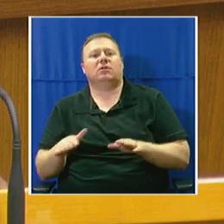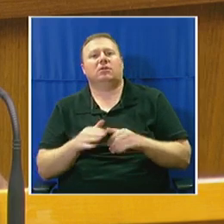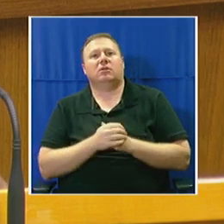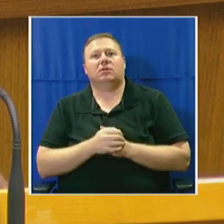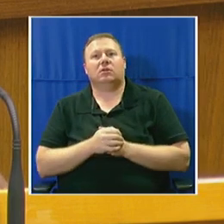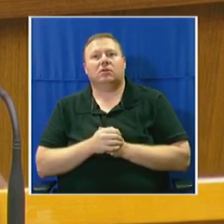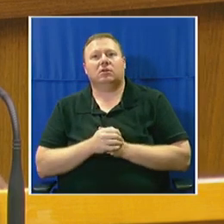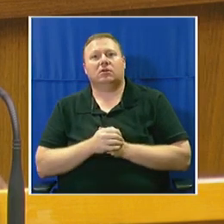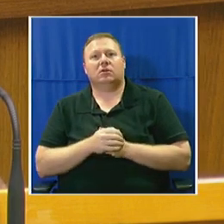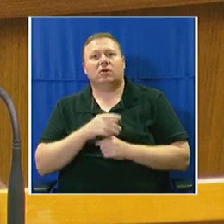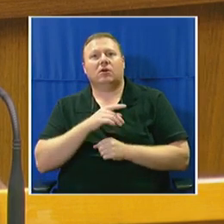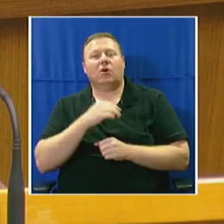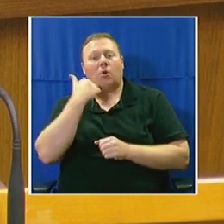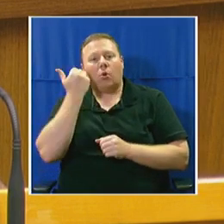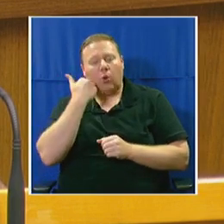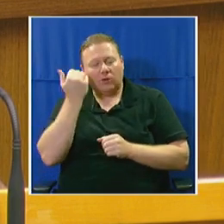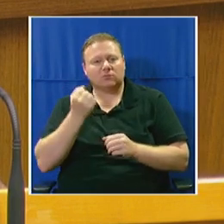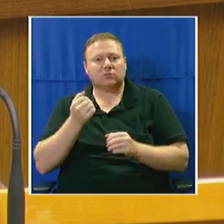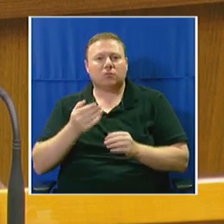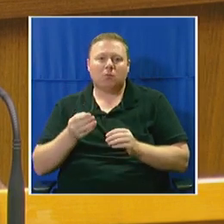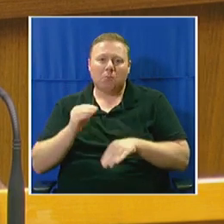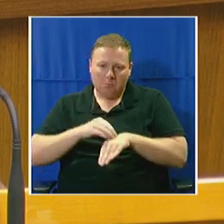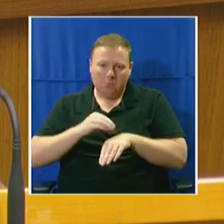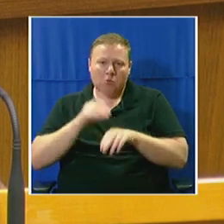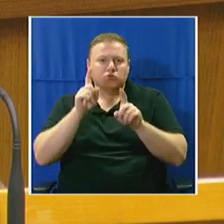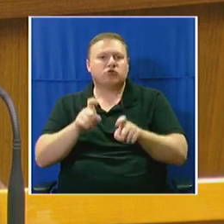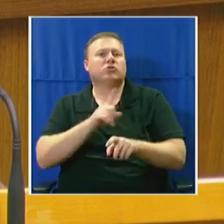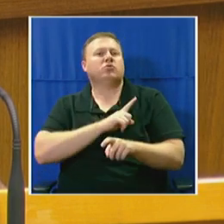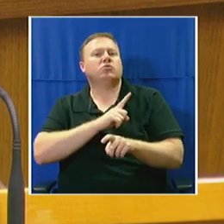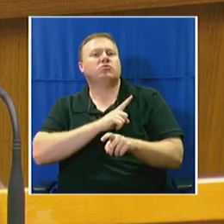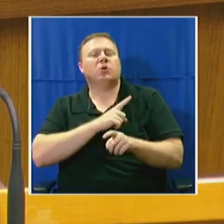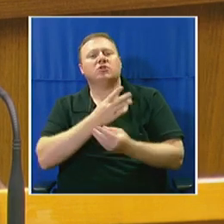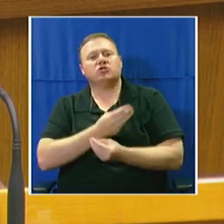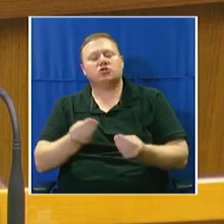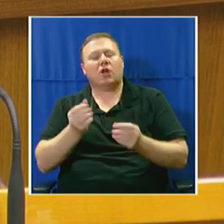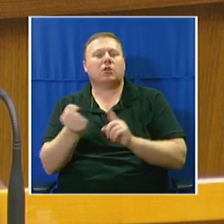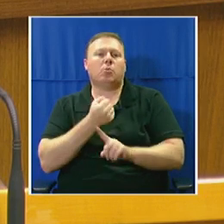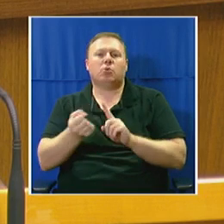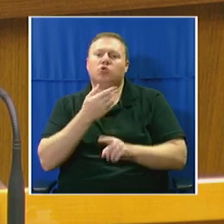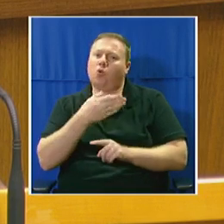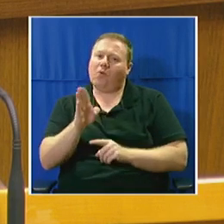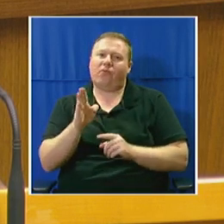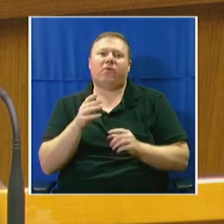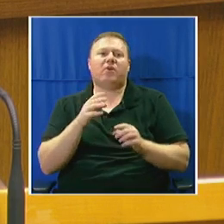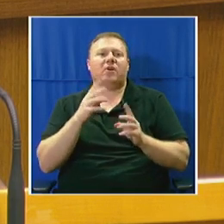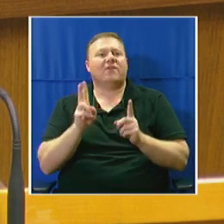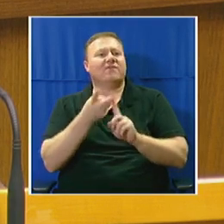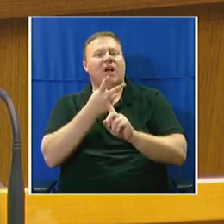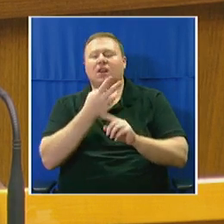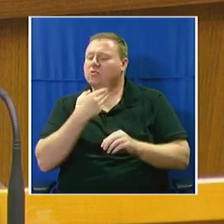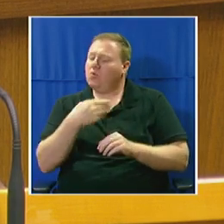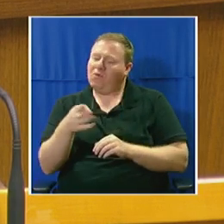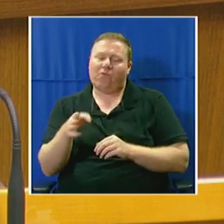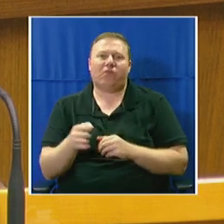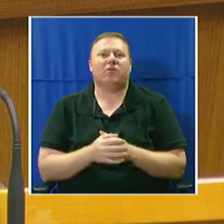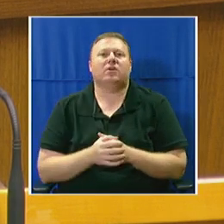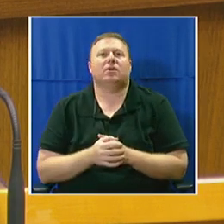related criminal cases her judgment in this recent years on child related cases have been very very